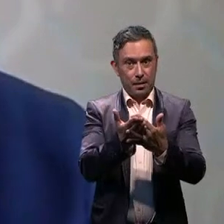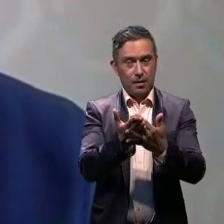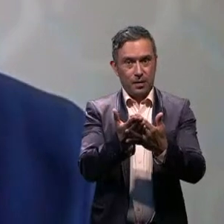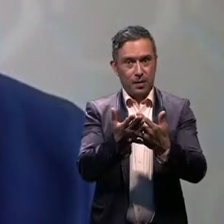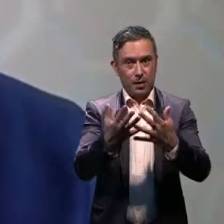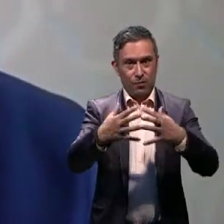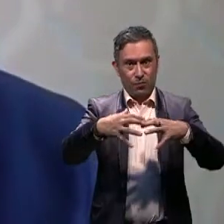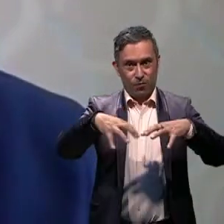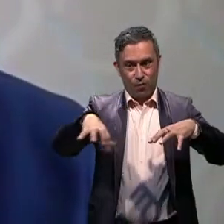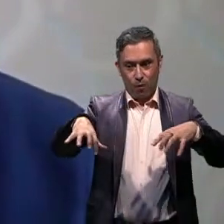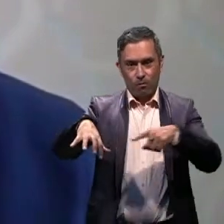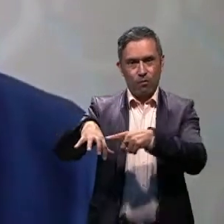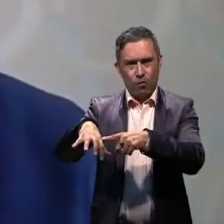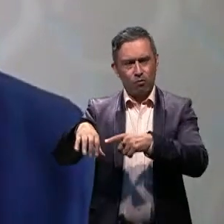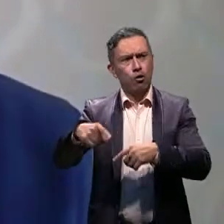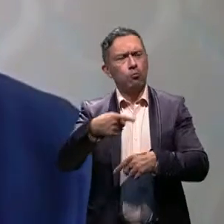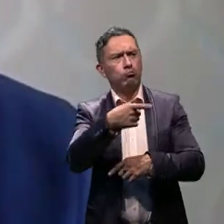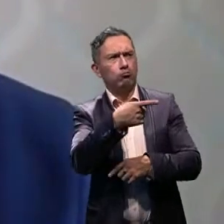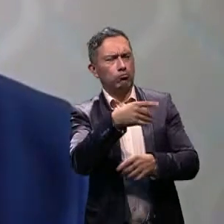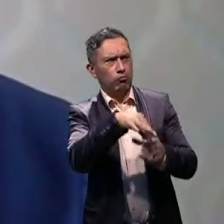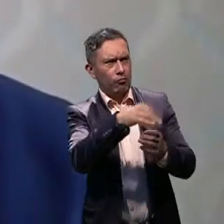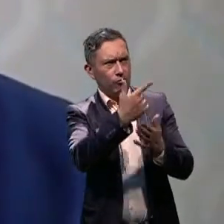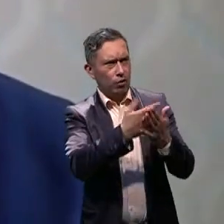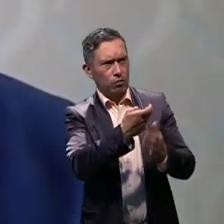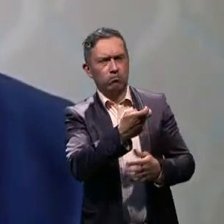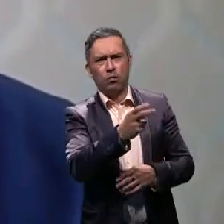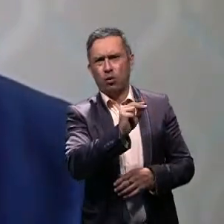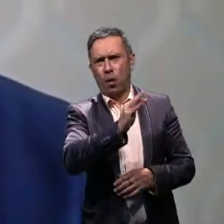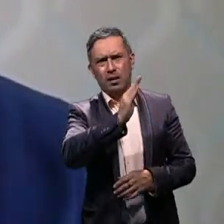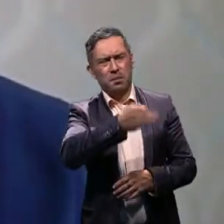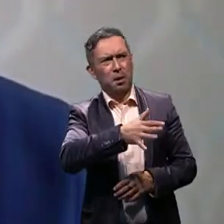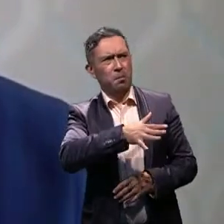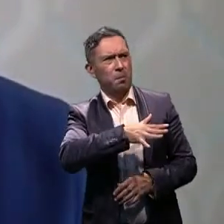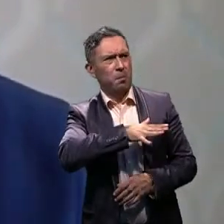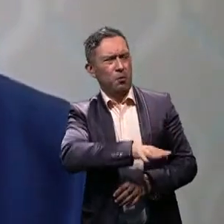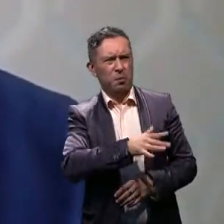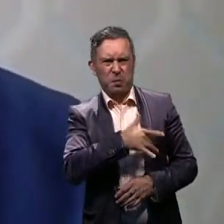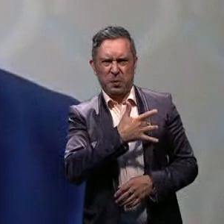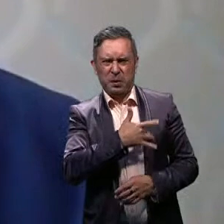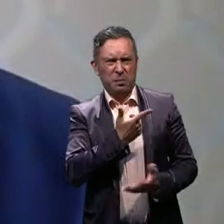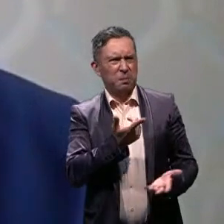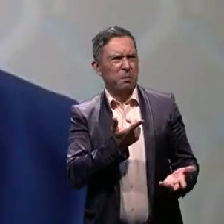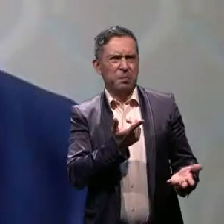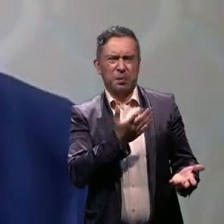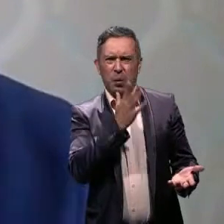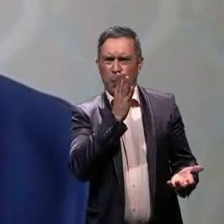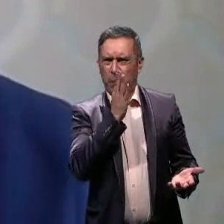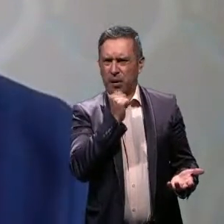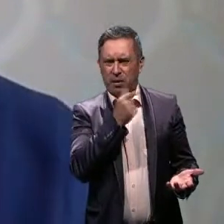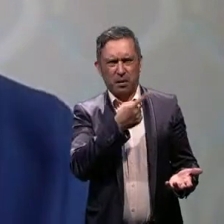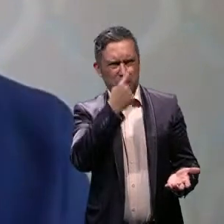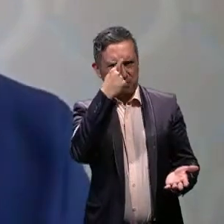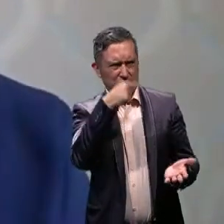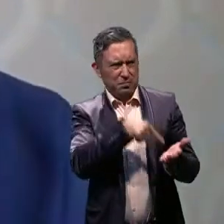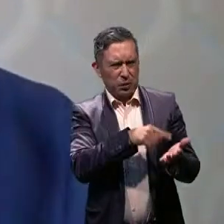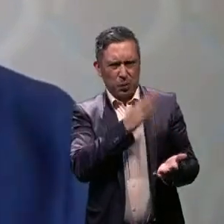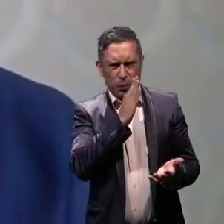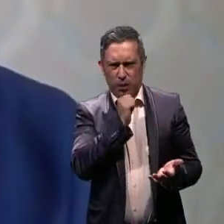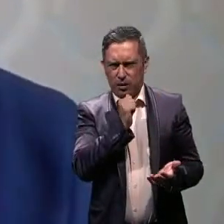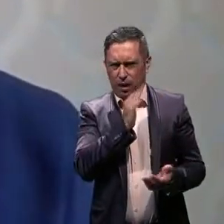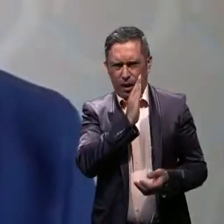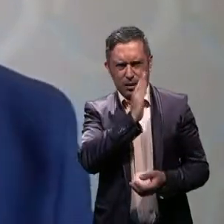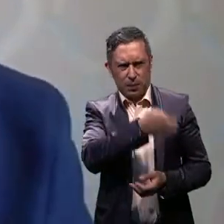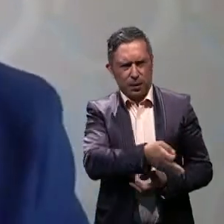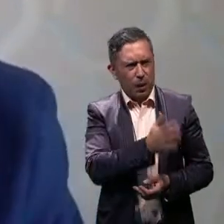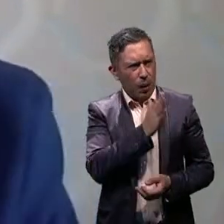society is not able or is not willing to accept the result because they think that it is